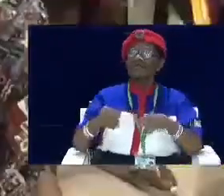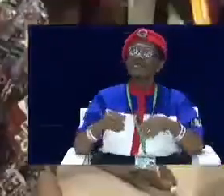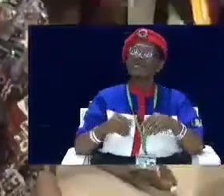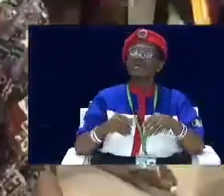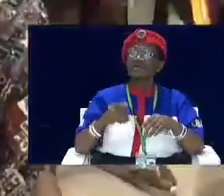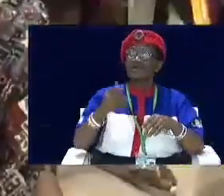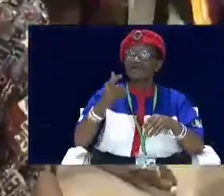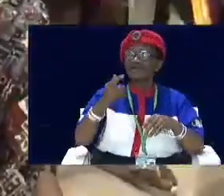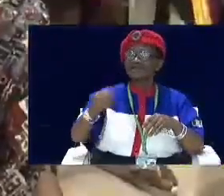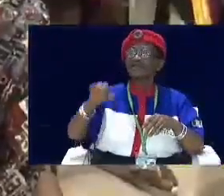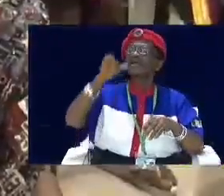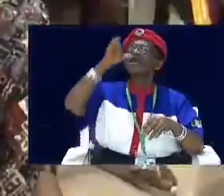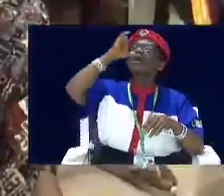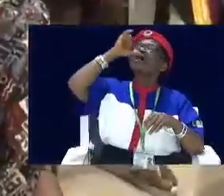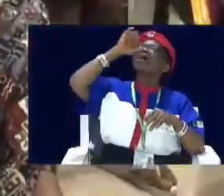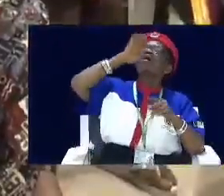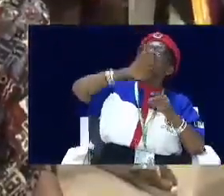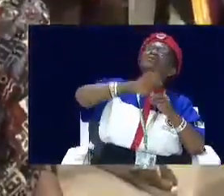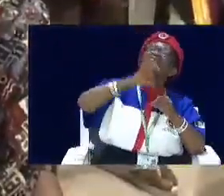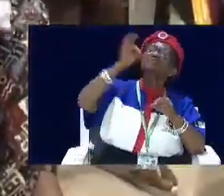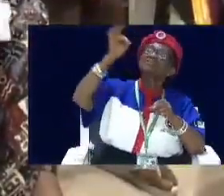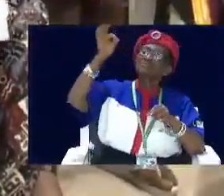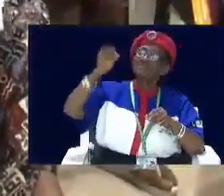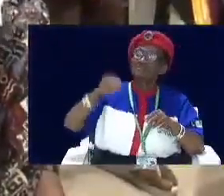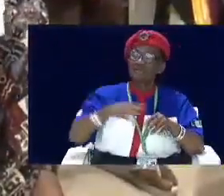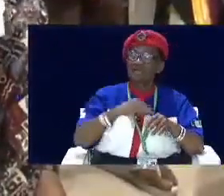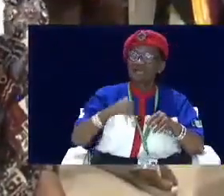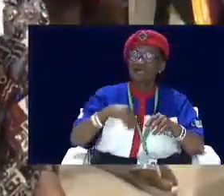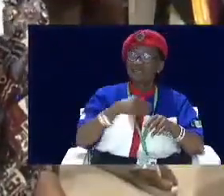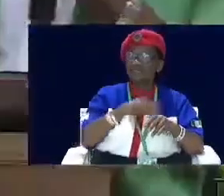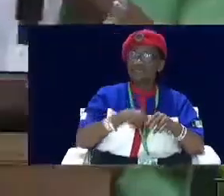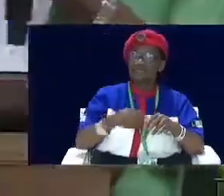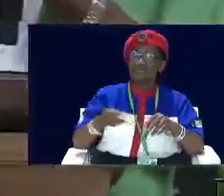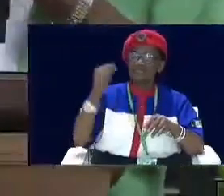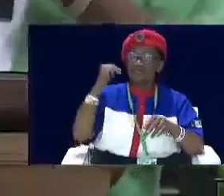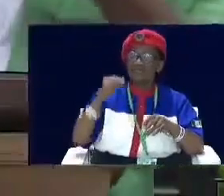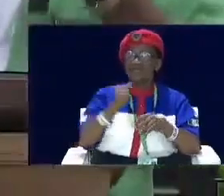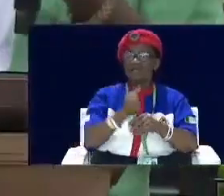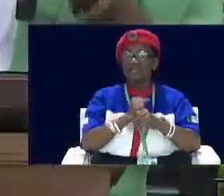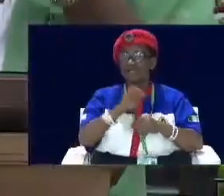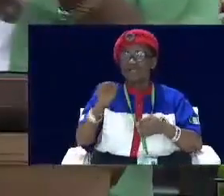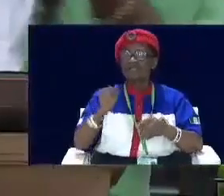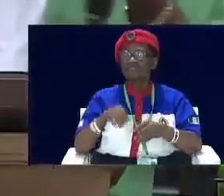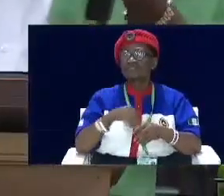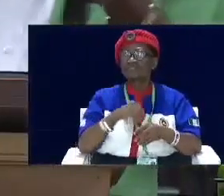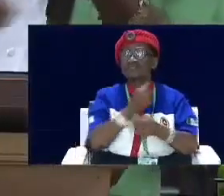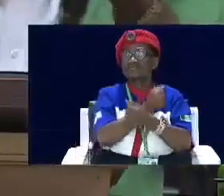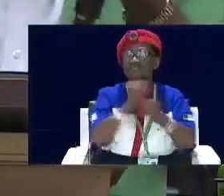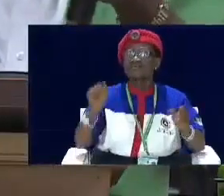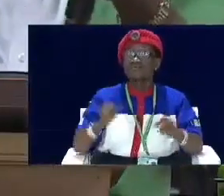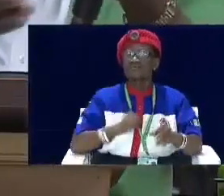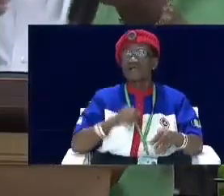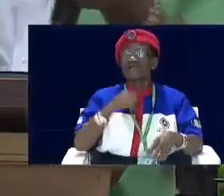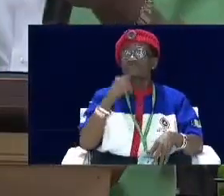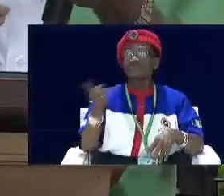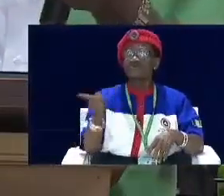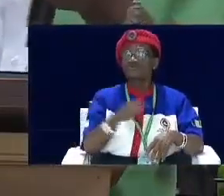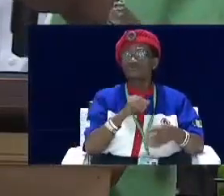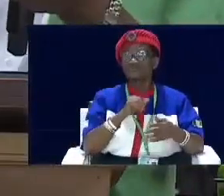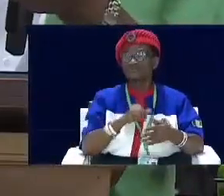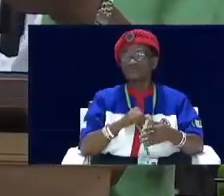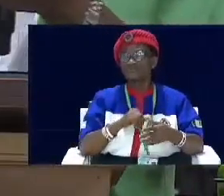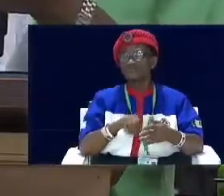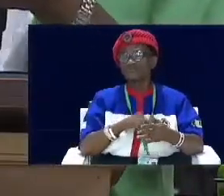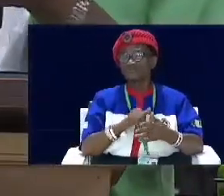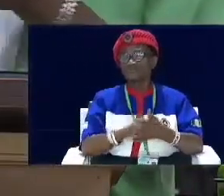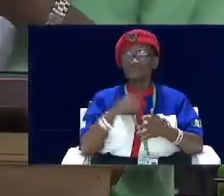And souls were getting saved. Bẹ́ẹ̀ sì ni à ń gba àwọn kan là. And I told those who were beginning